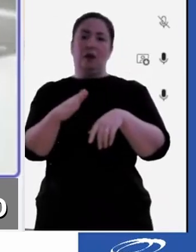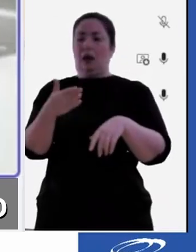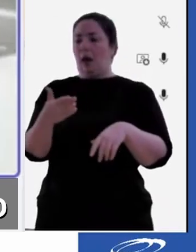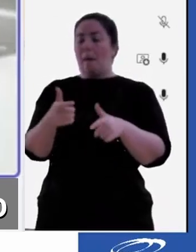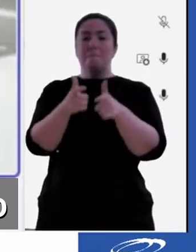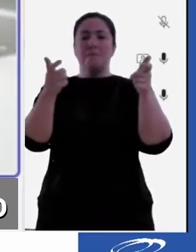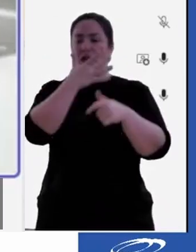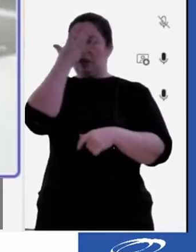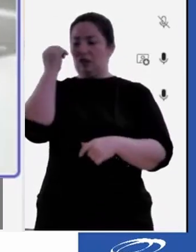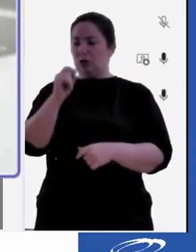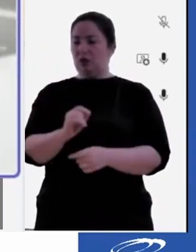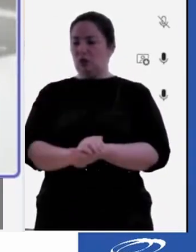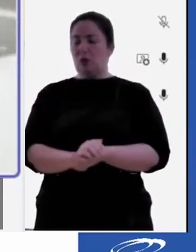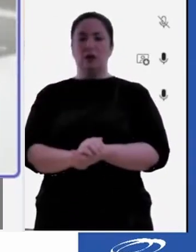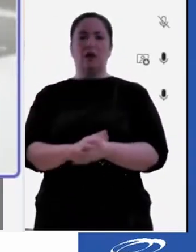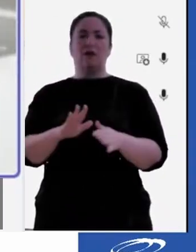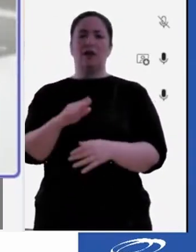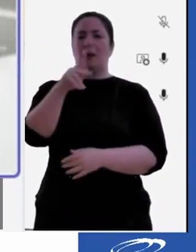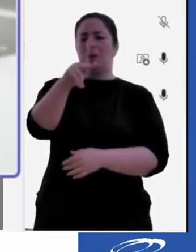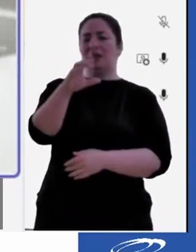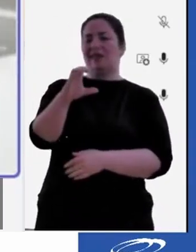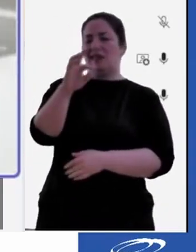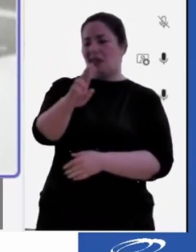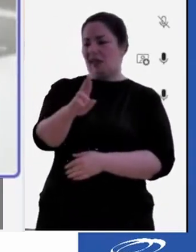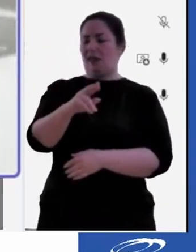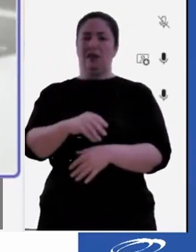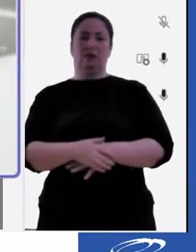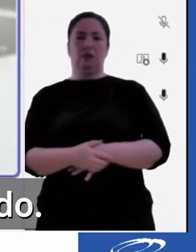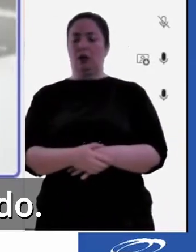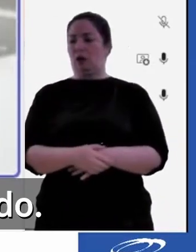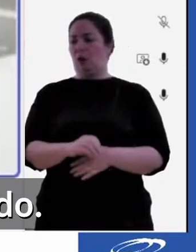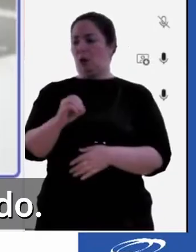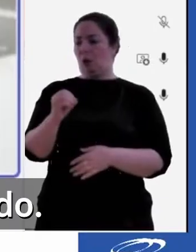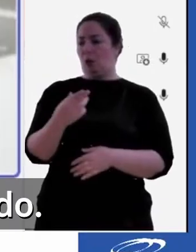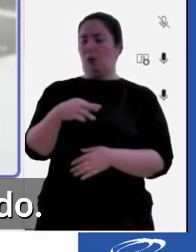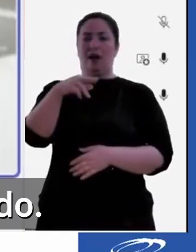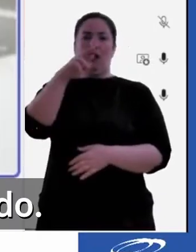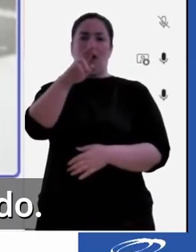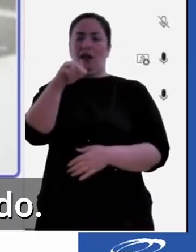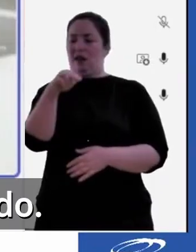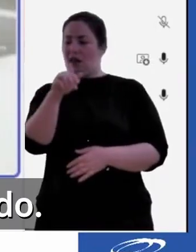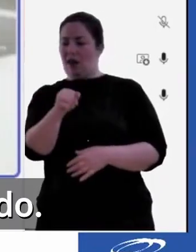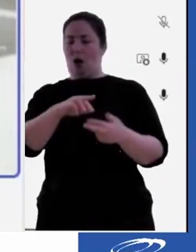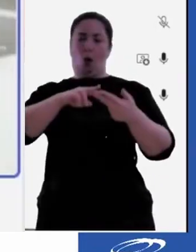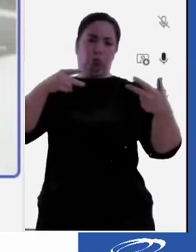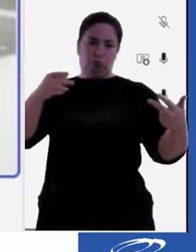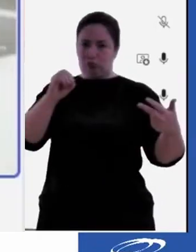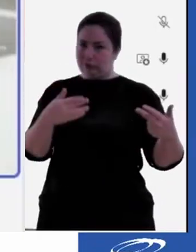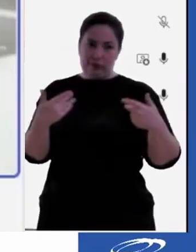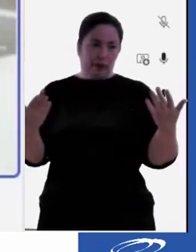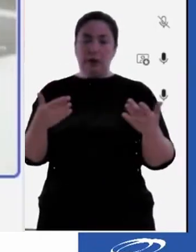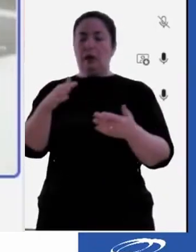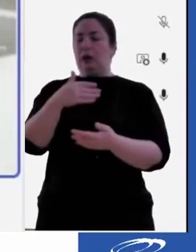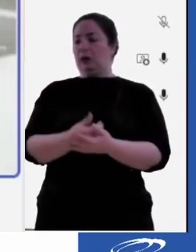talking about PCR, such as a PCR panel, or a targeted sequencing type of approach. The nice thing